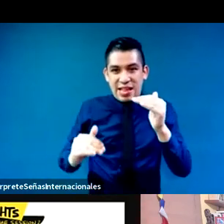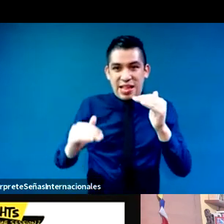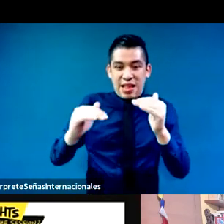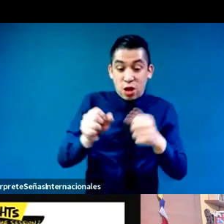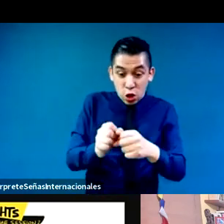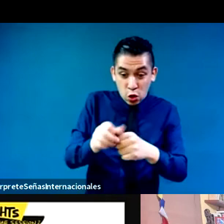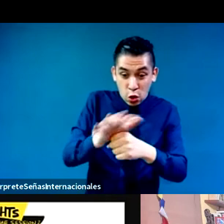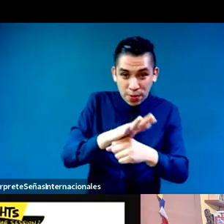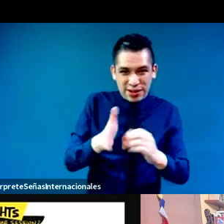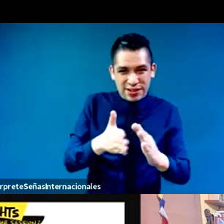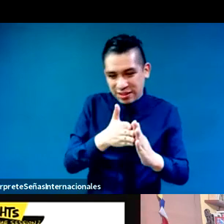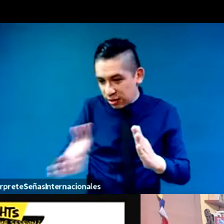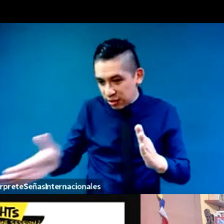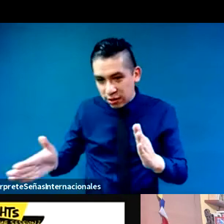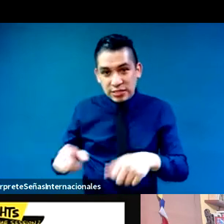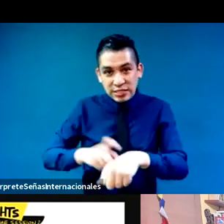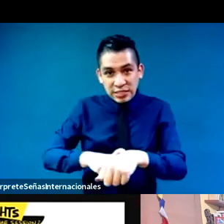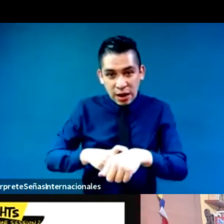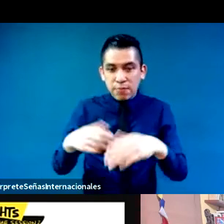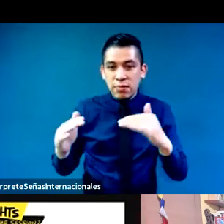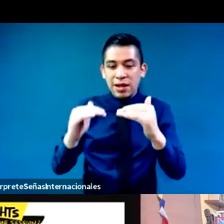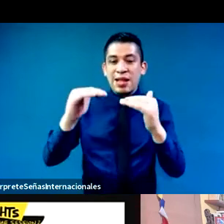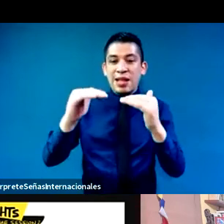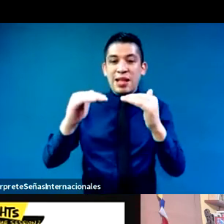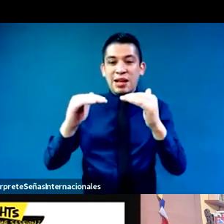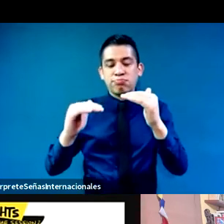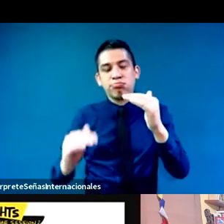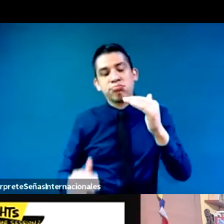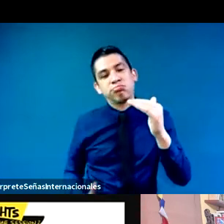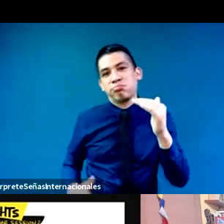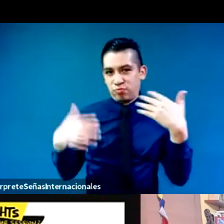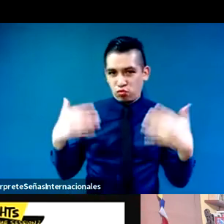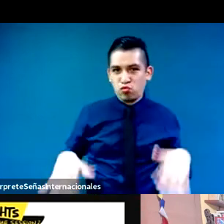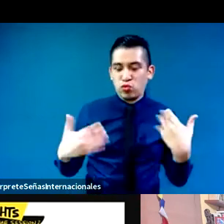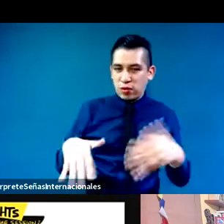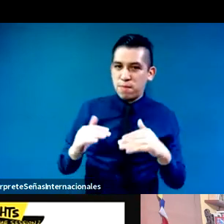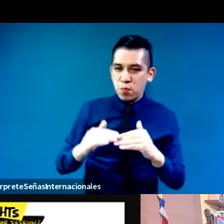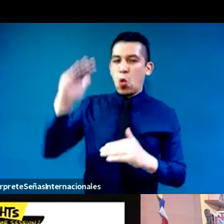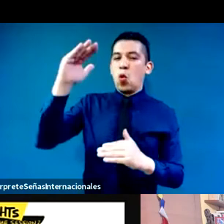the mandate to turn the stakes once and for all. So let's explore how.